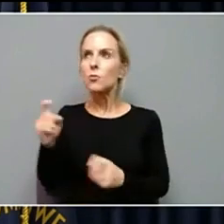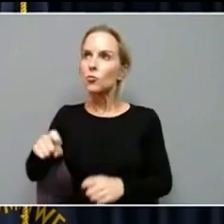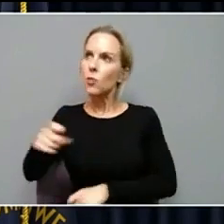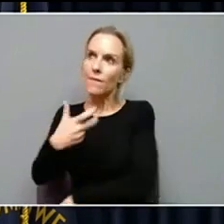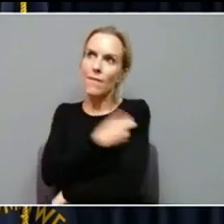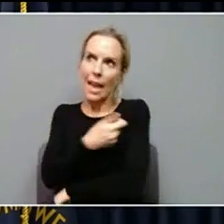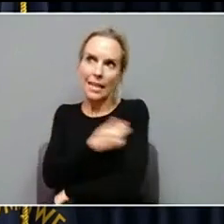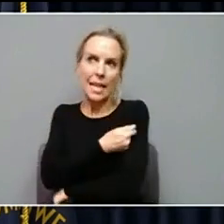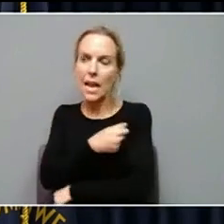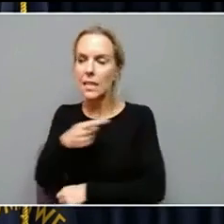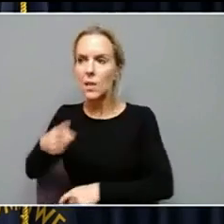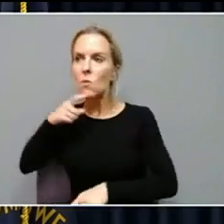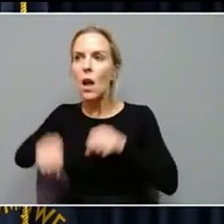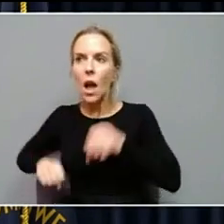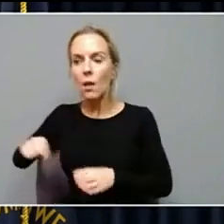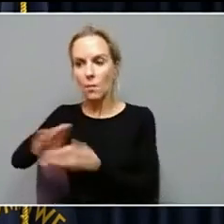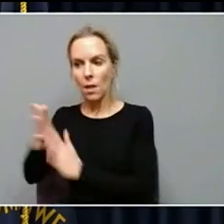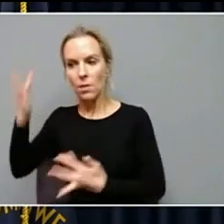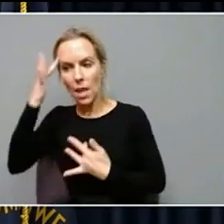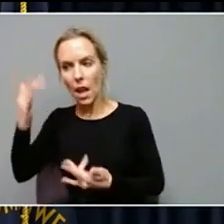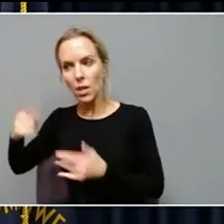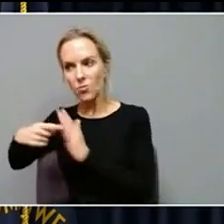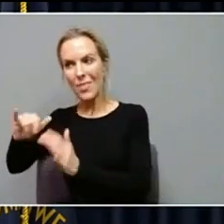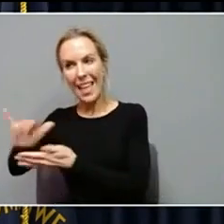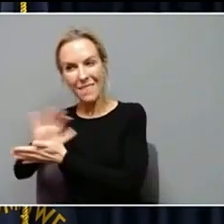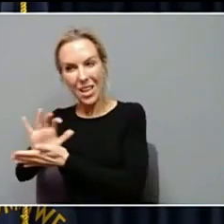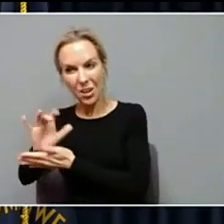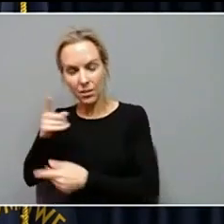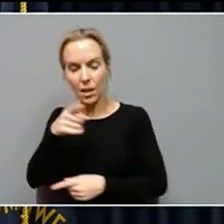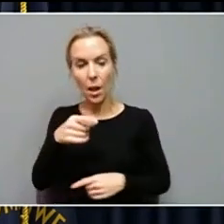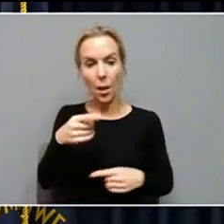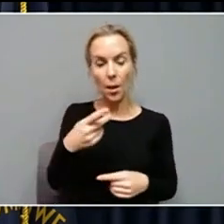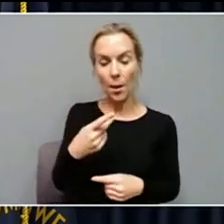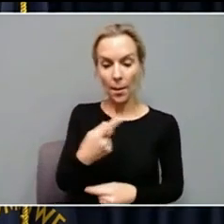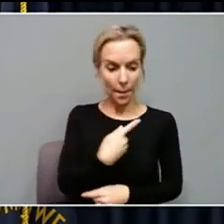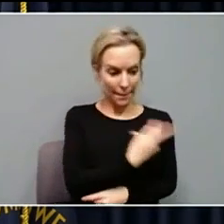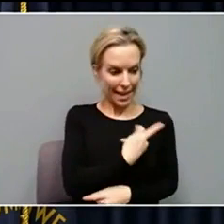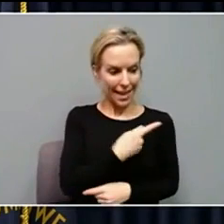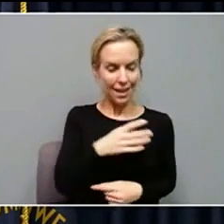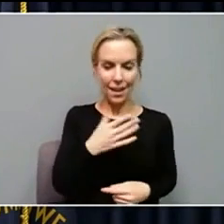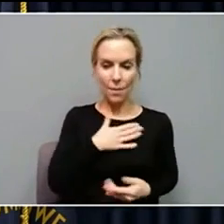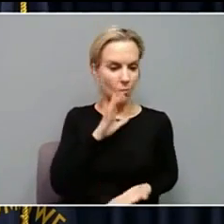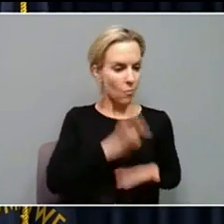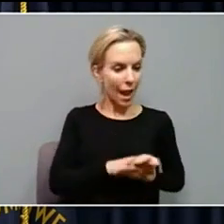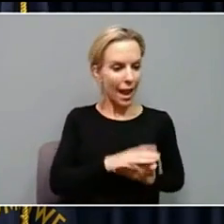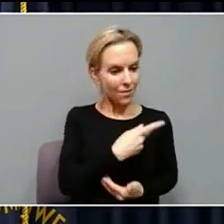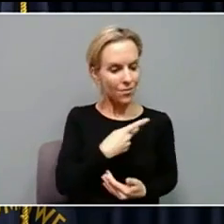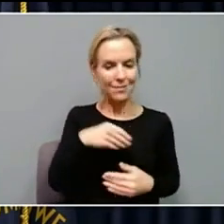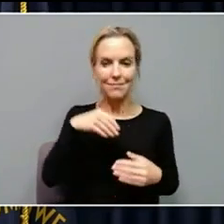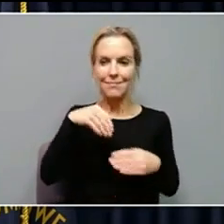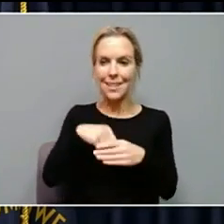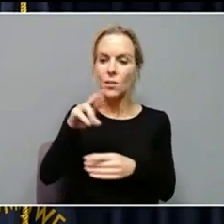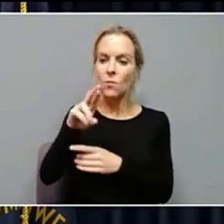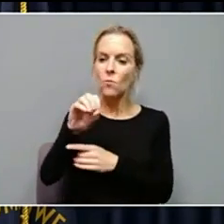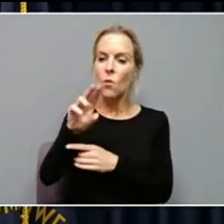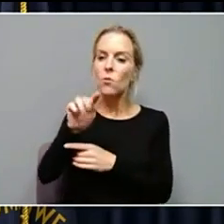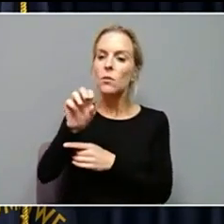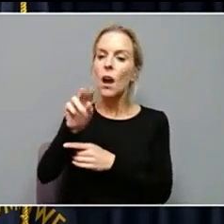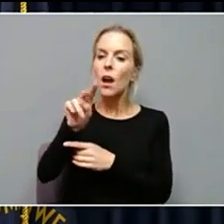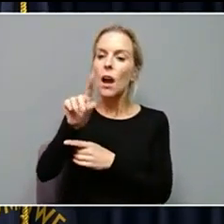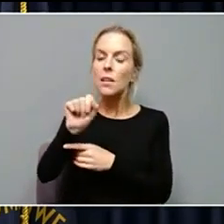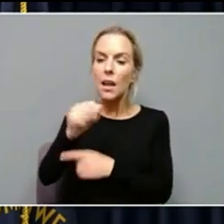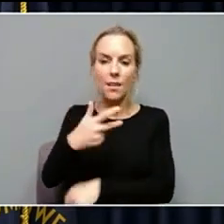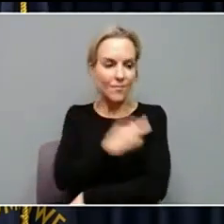vaccinated in the rotunda with other lots of other people. We had all those faith leaders come through. We've been